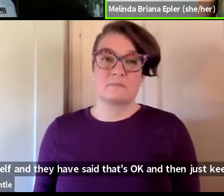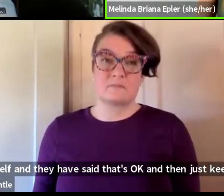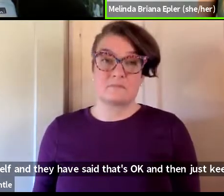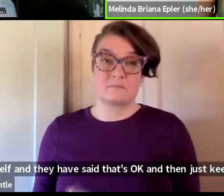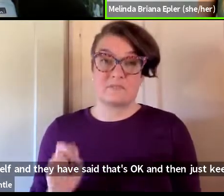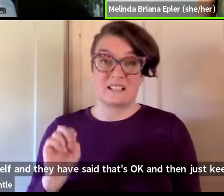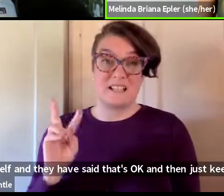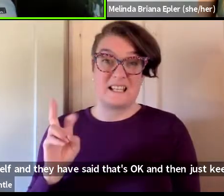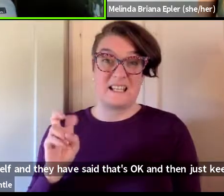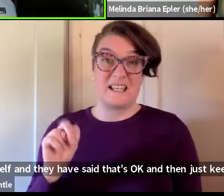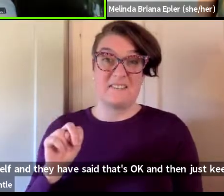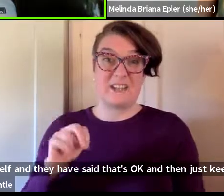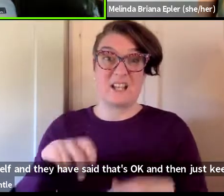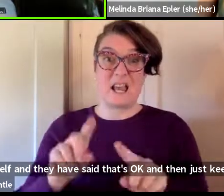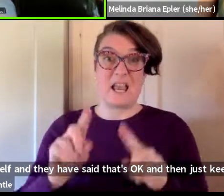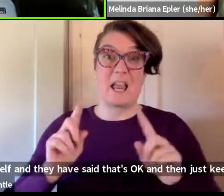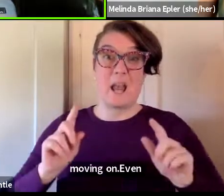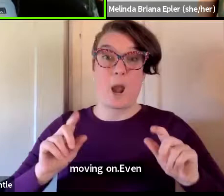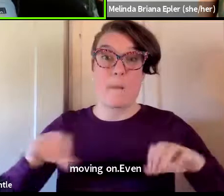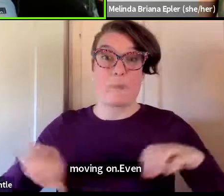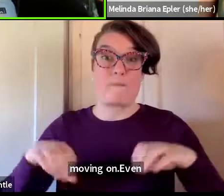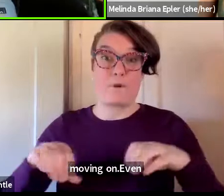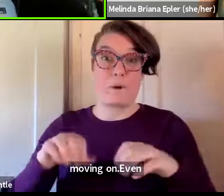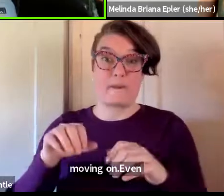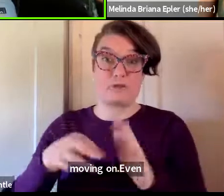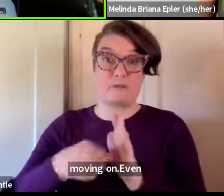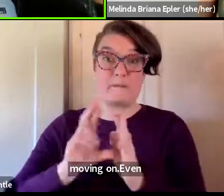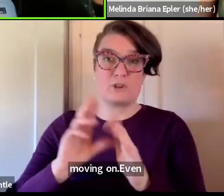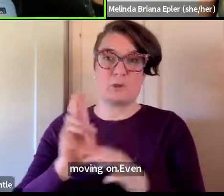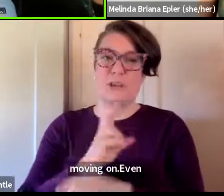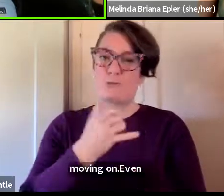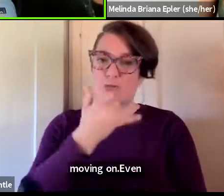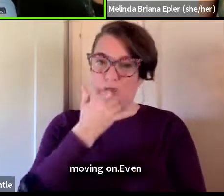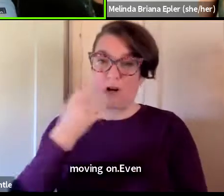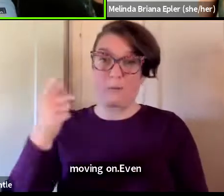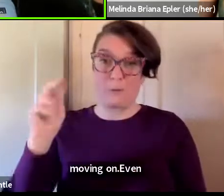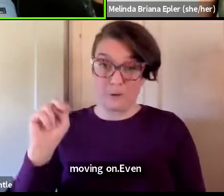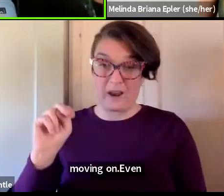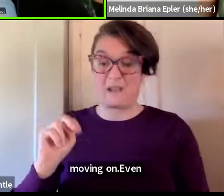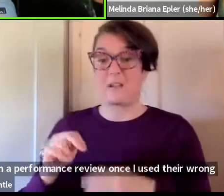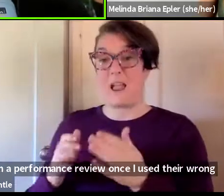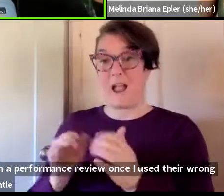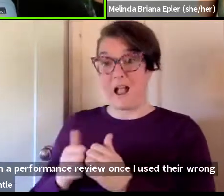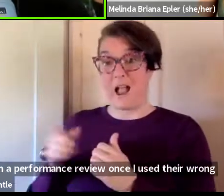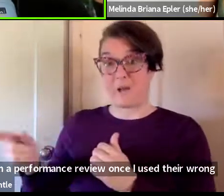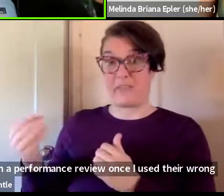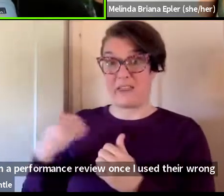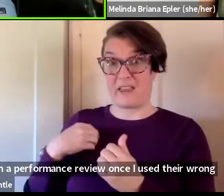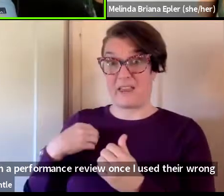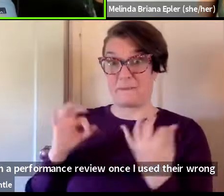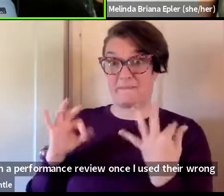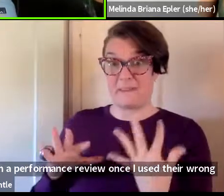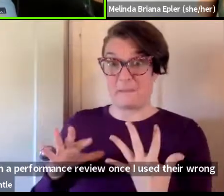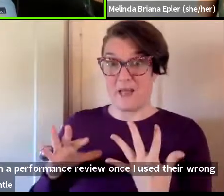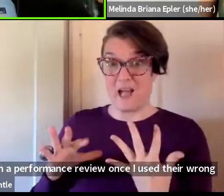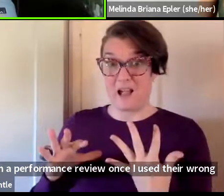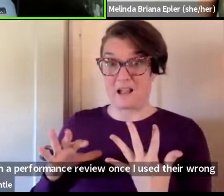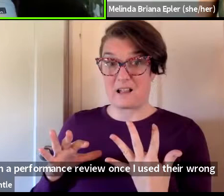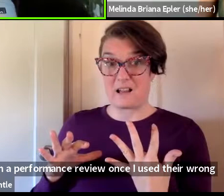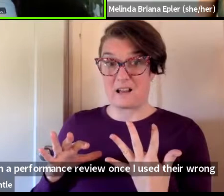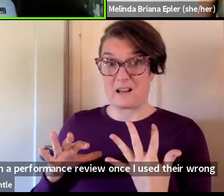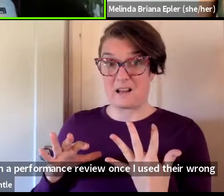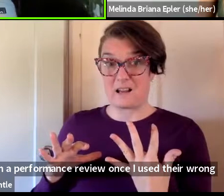Even in a performance review once, I used a wrong pronoun, and the way that they gave me feedback